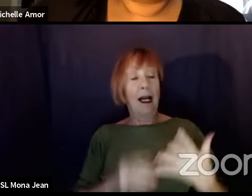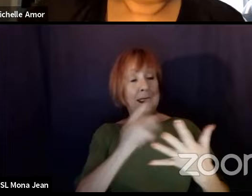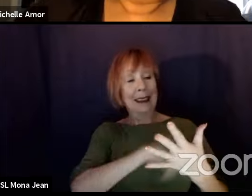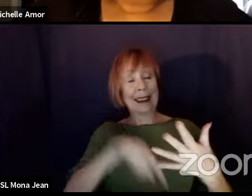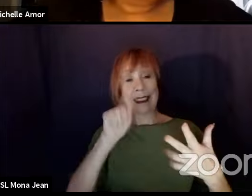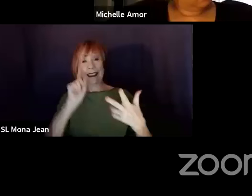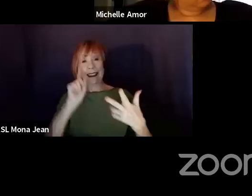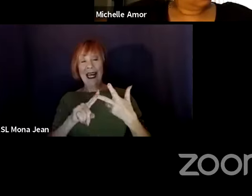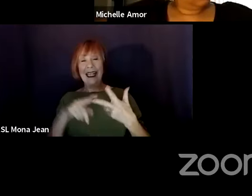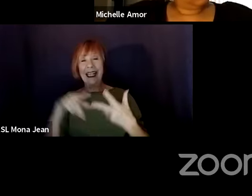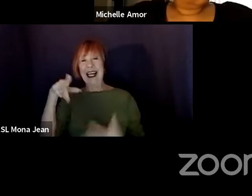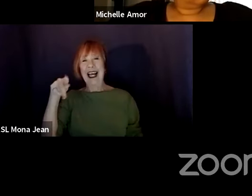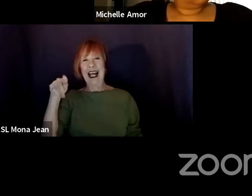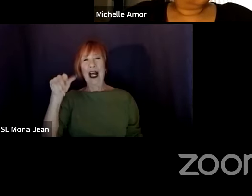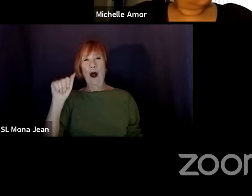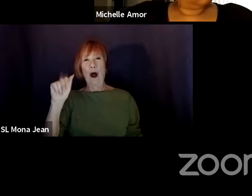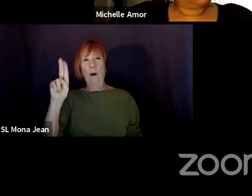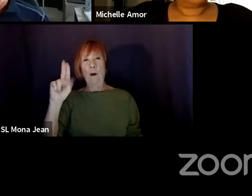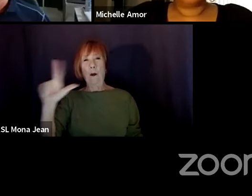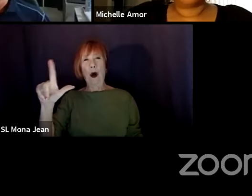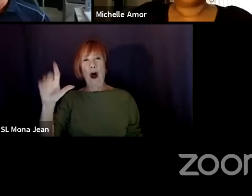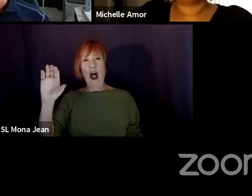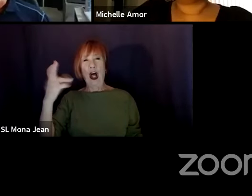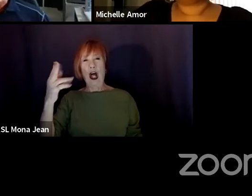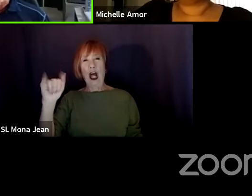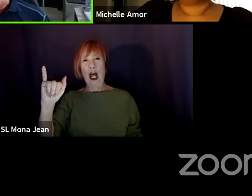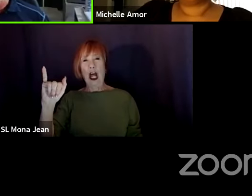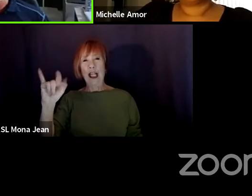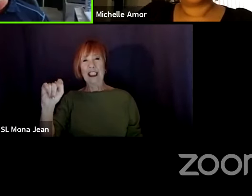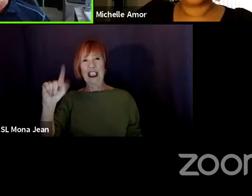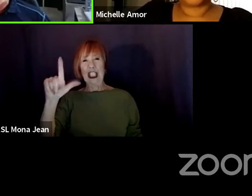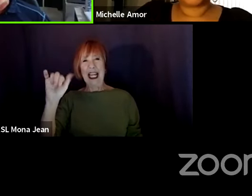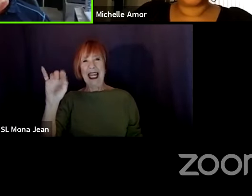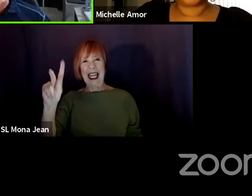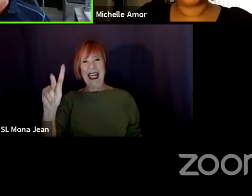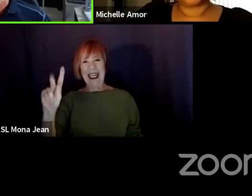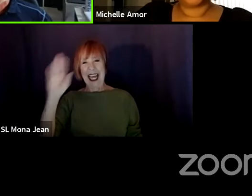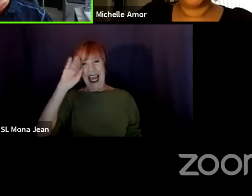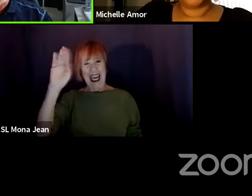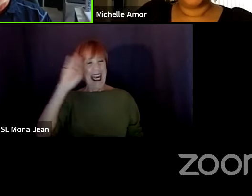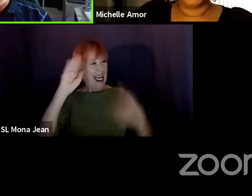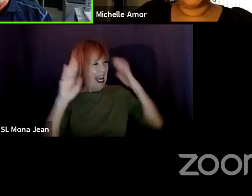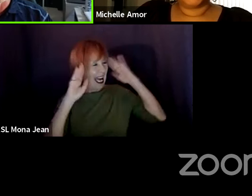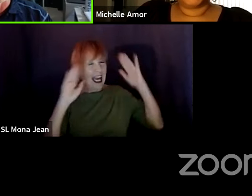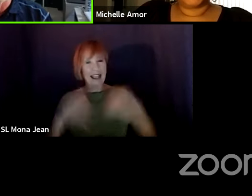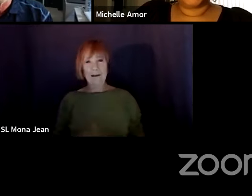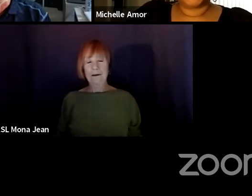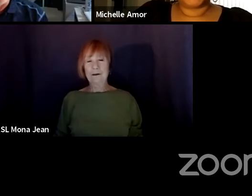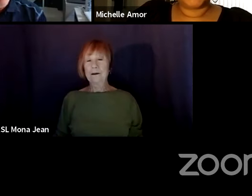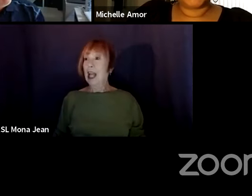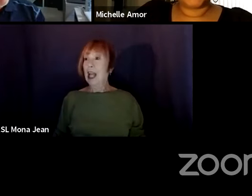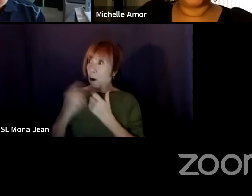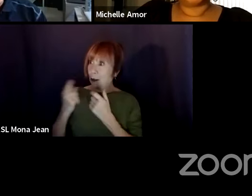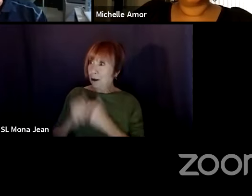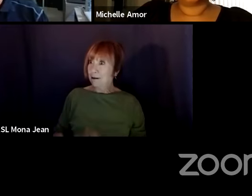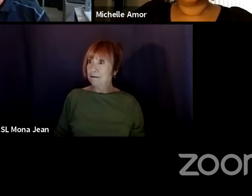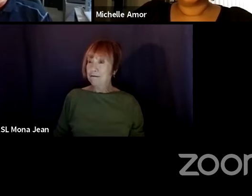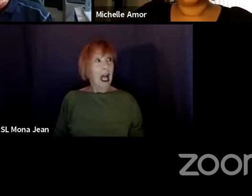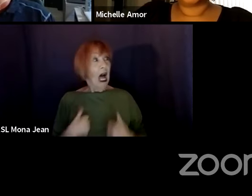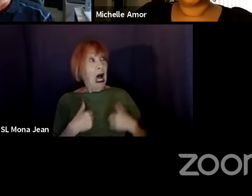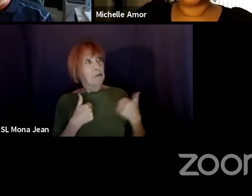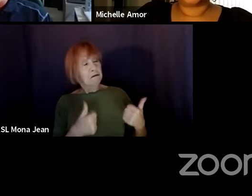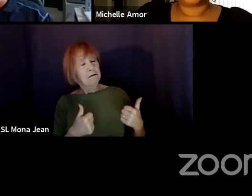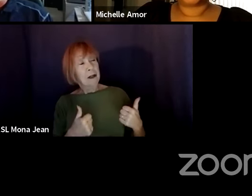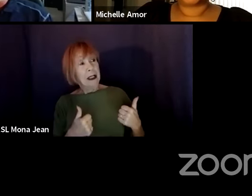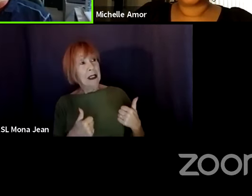is Paul Chitlick. Come on in, Paul. How are you doing? Hi. Great. How are you? I'm pretty good.